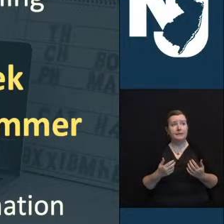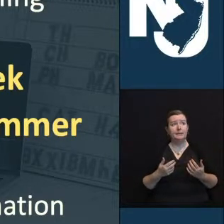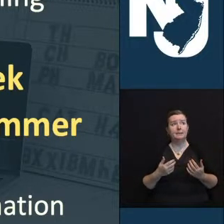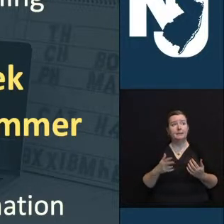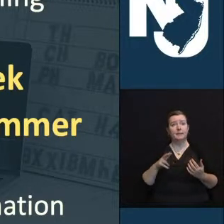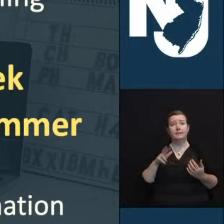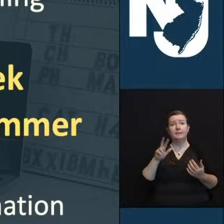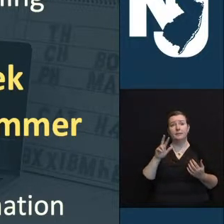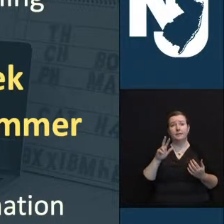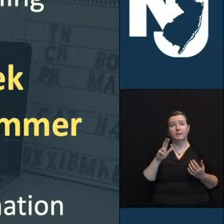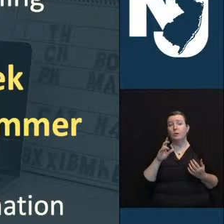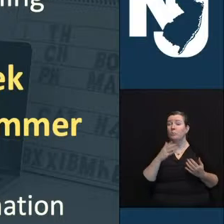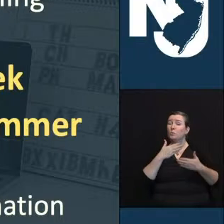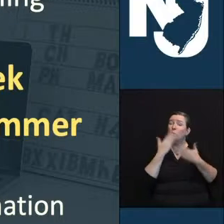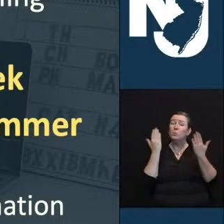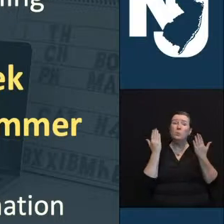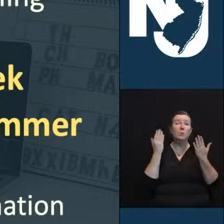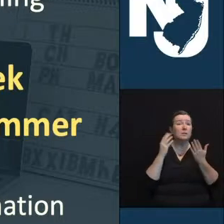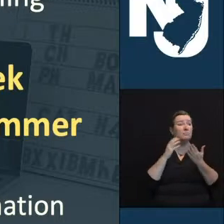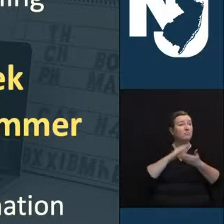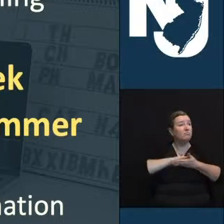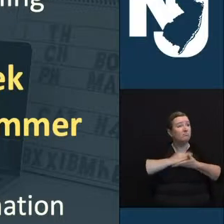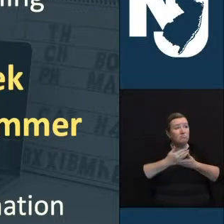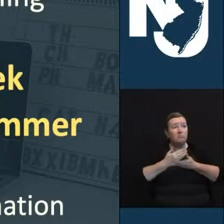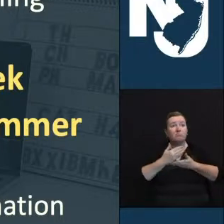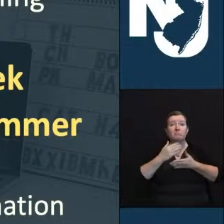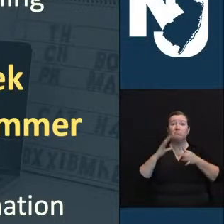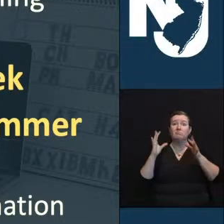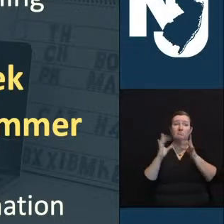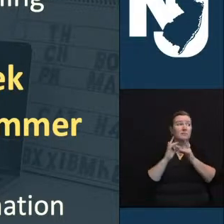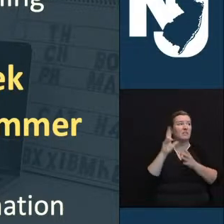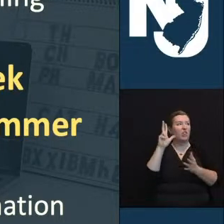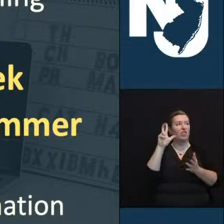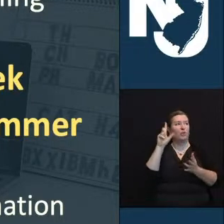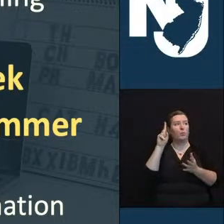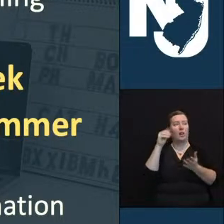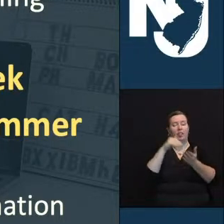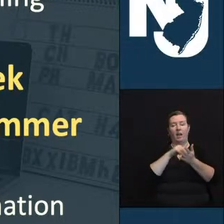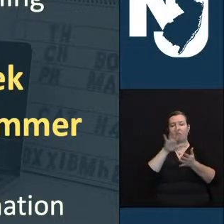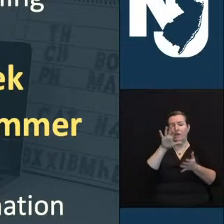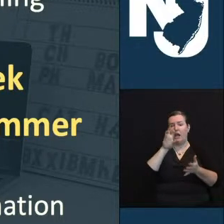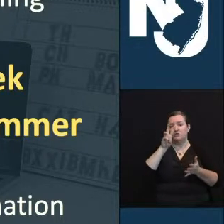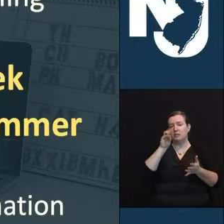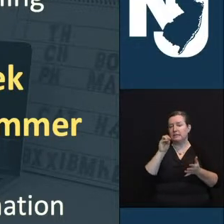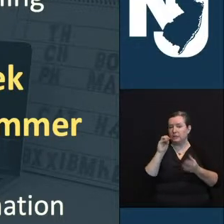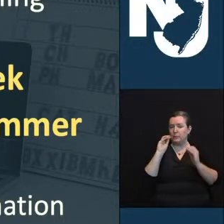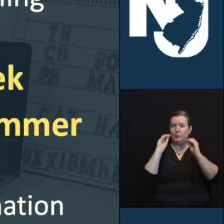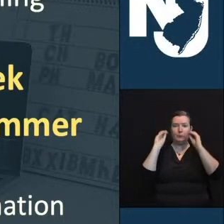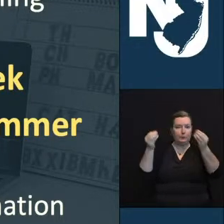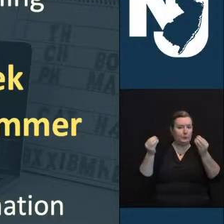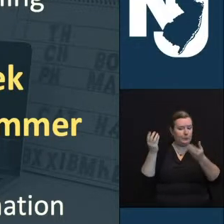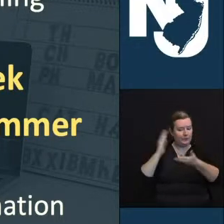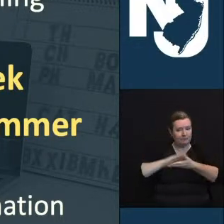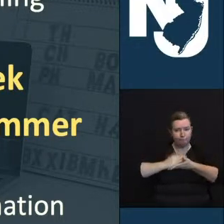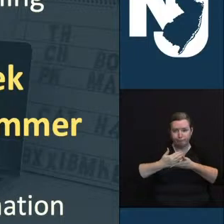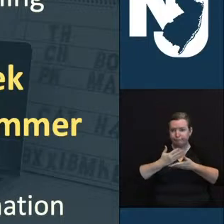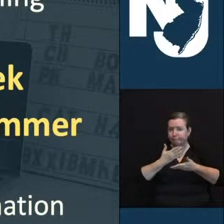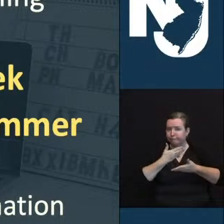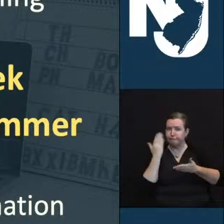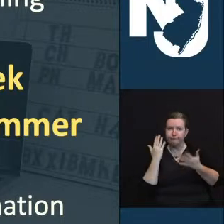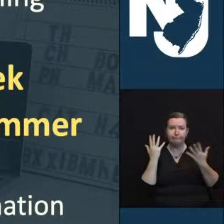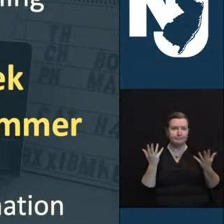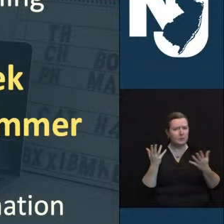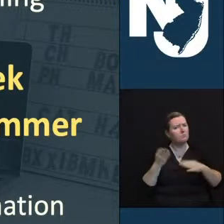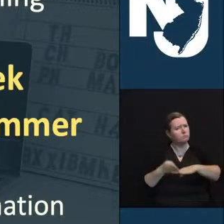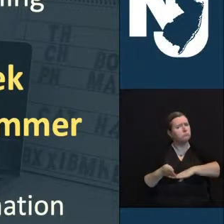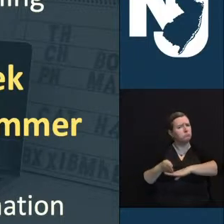connectivity for remote learning is now at 31,560. That's down more than 2,000 since last